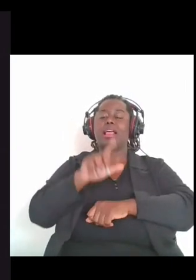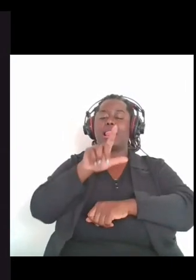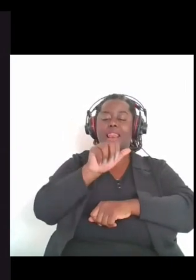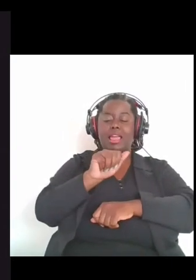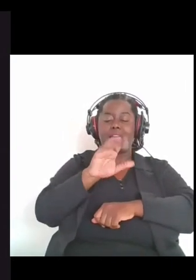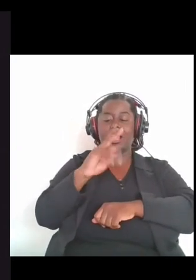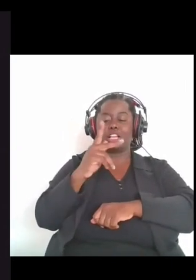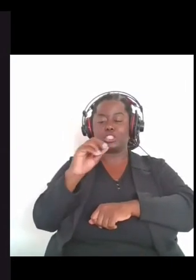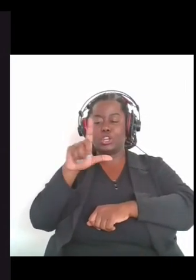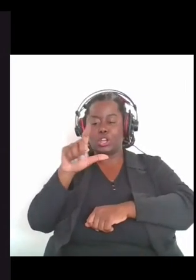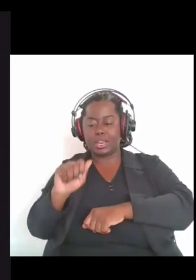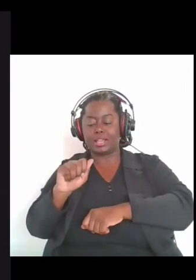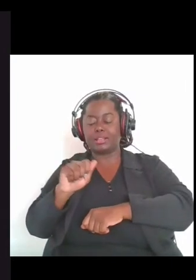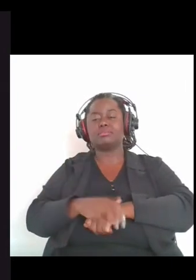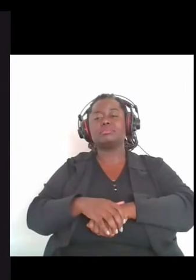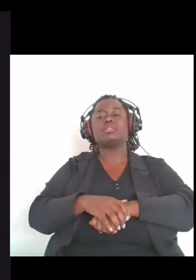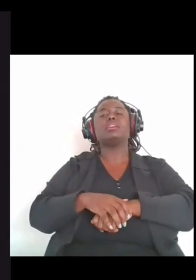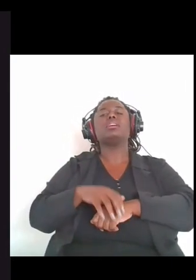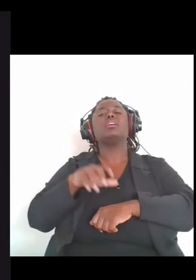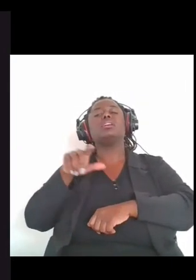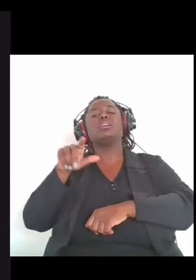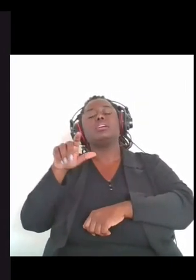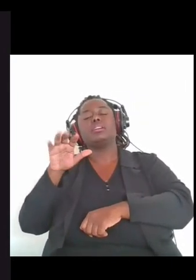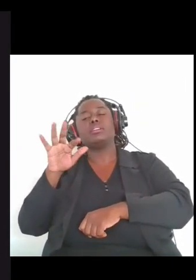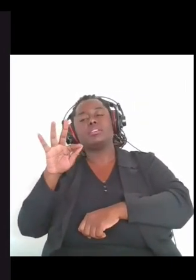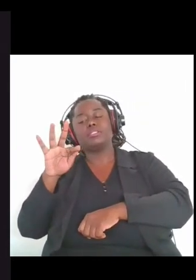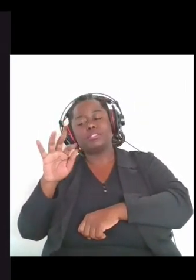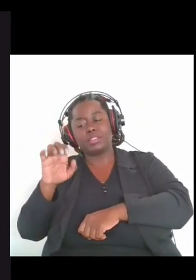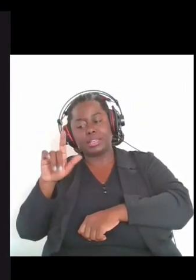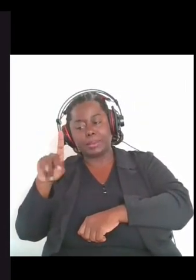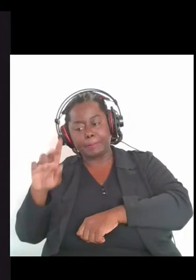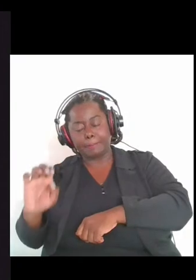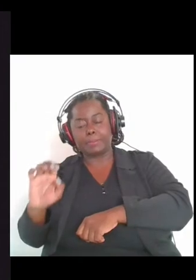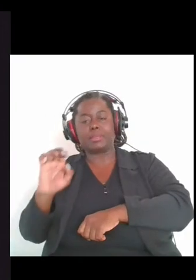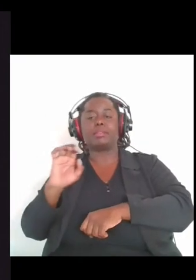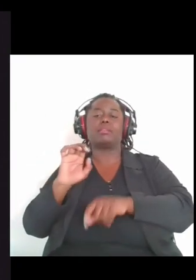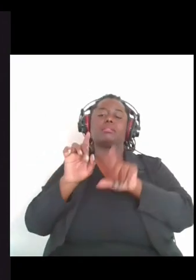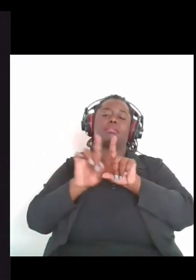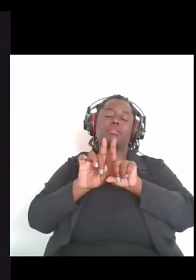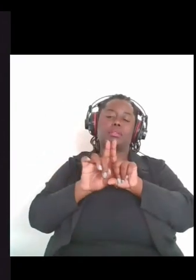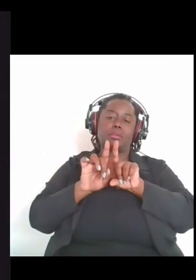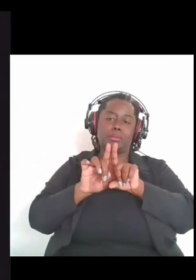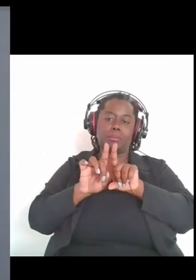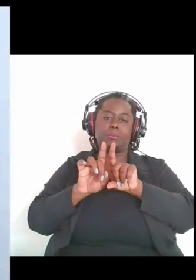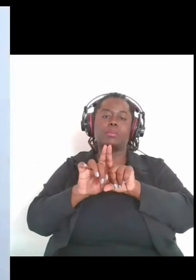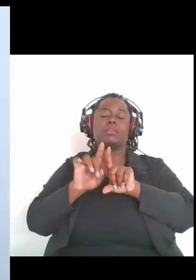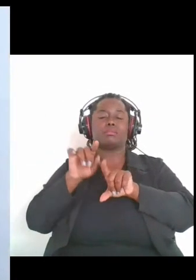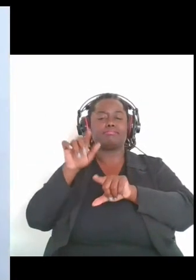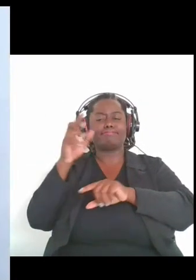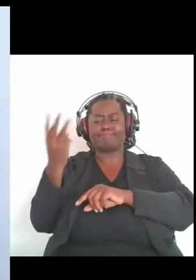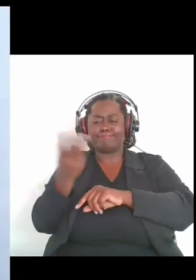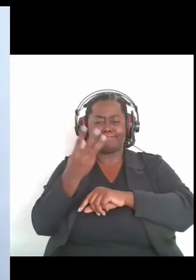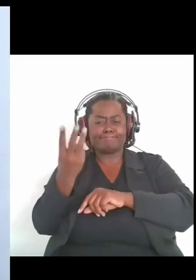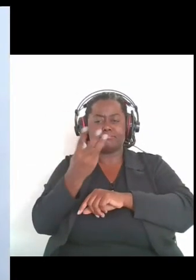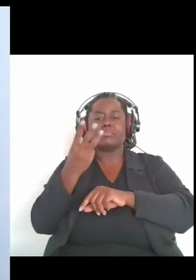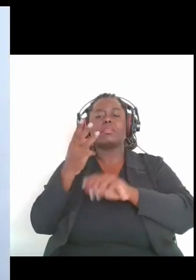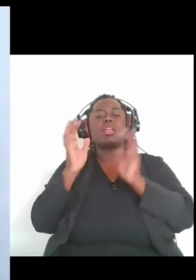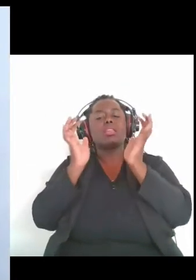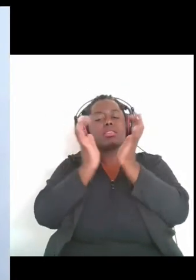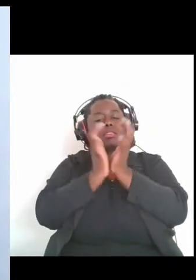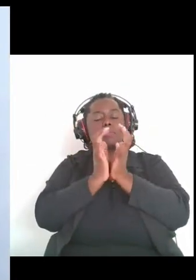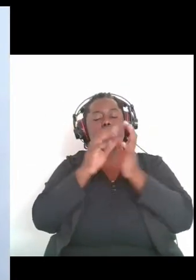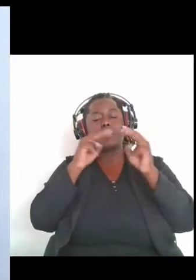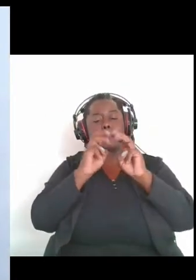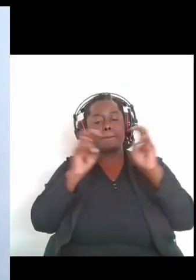thank art project presented by Bruno and Felipe River San Martin I would